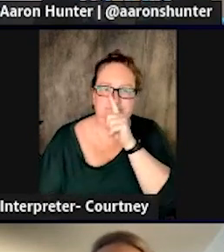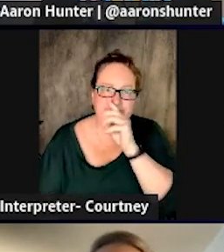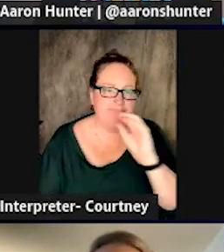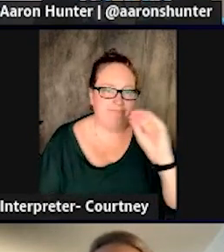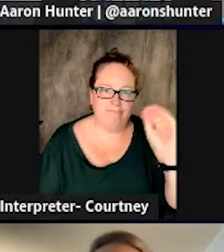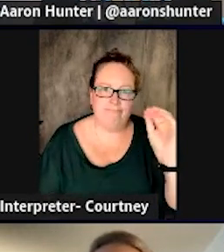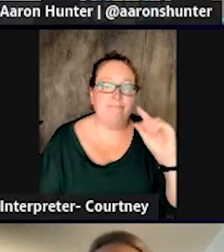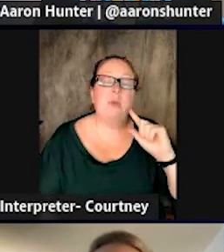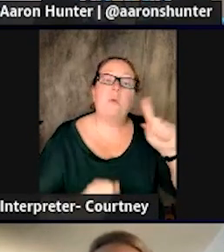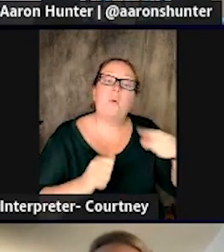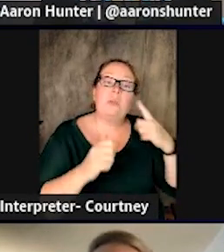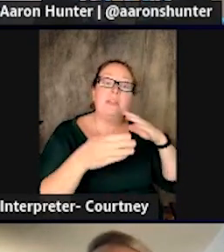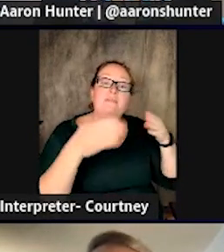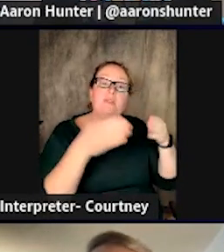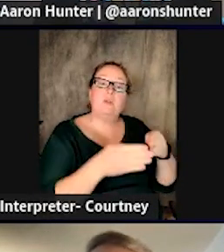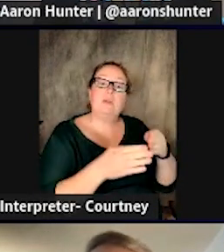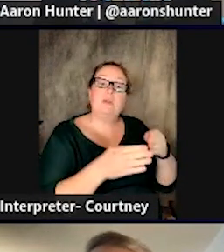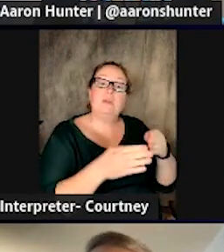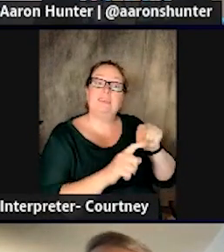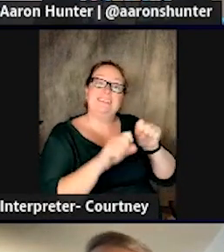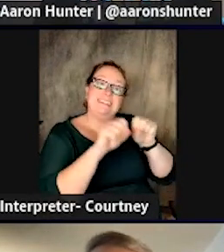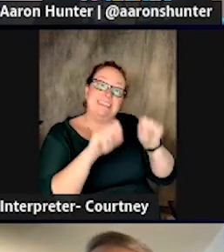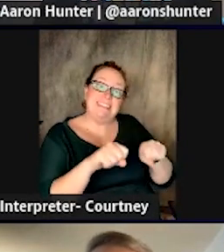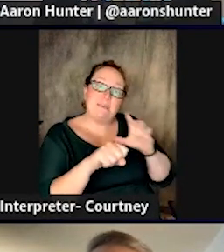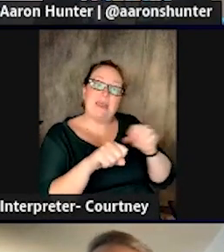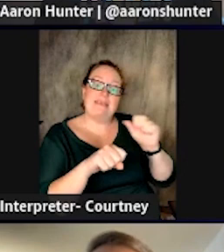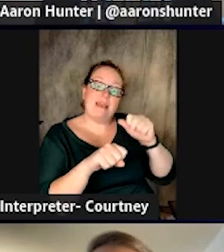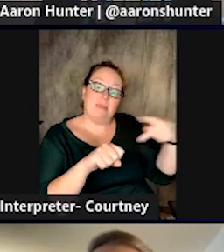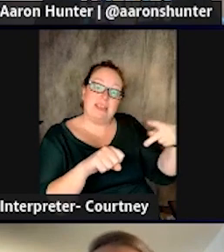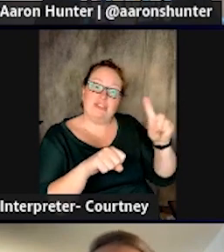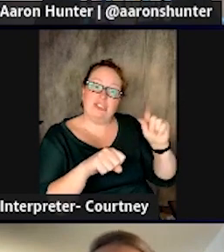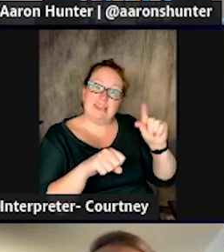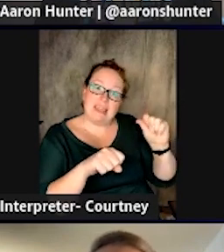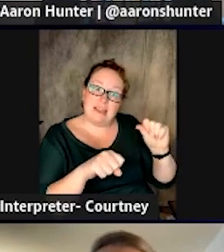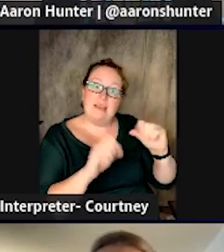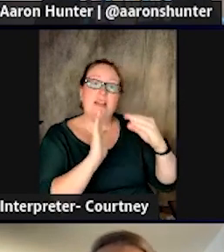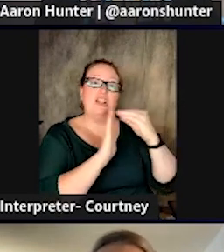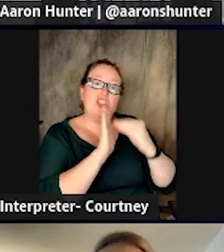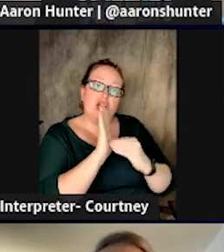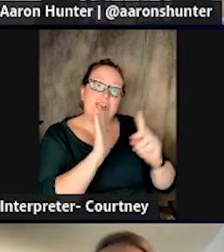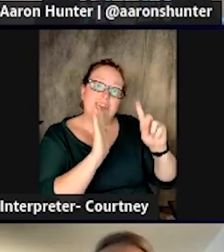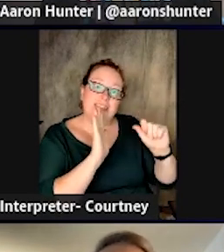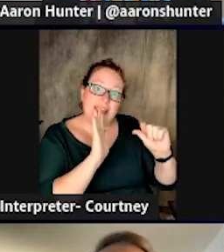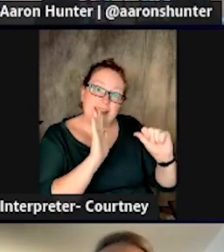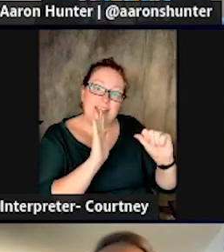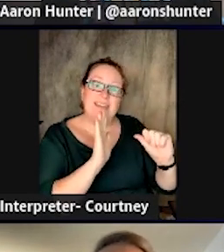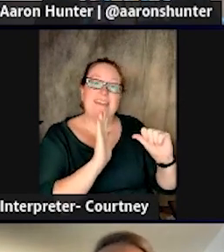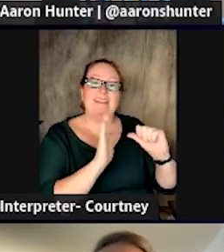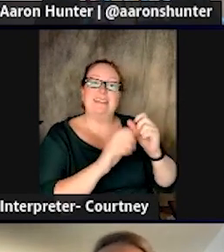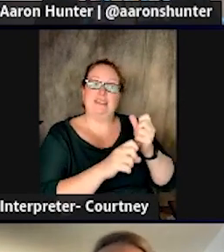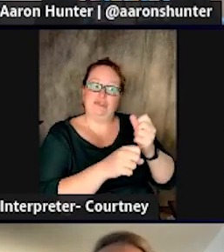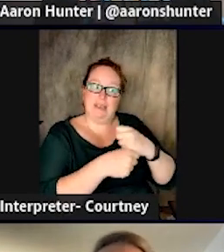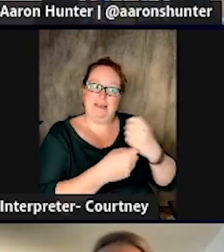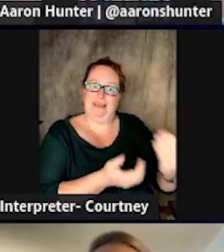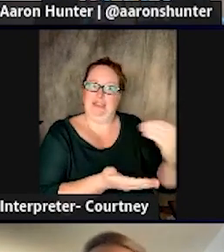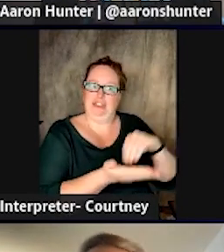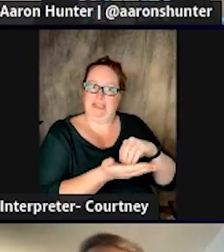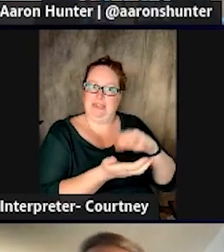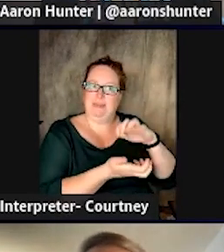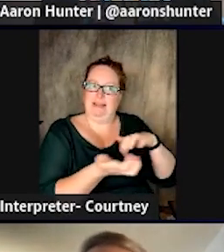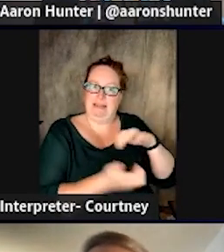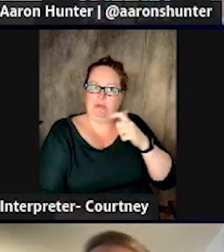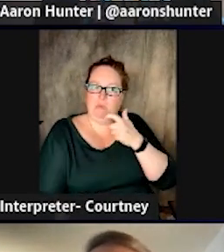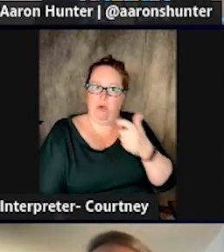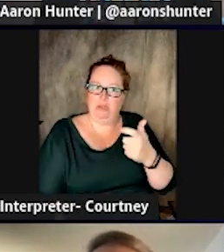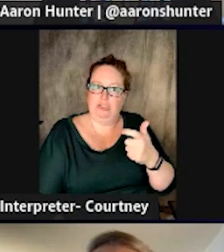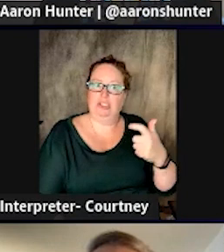on system and application data, log data that's generated and ingested by CloudWatch logs. And we're optimized